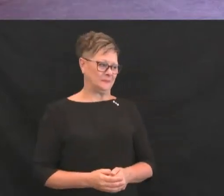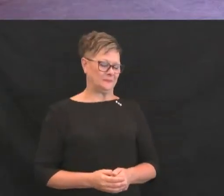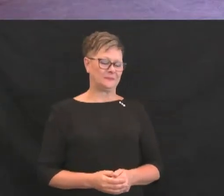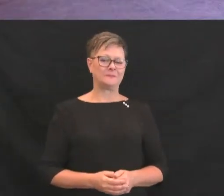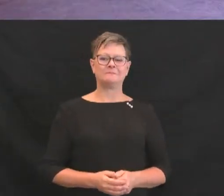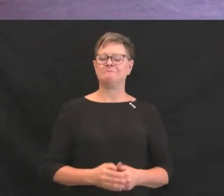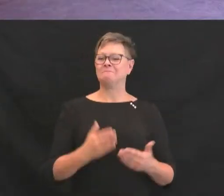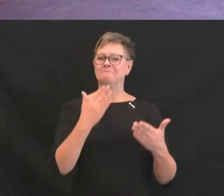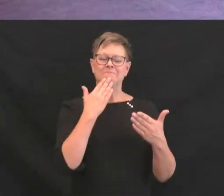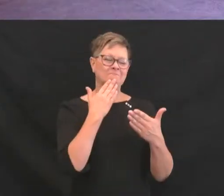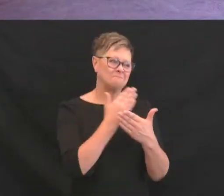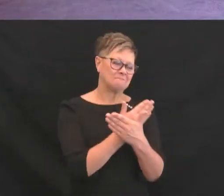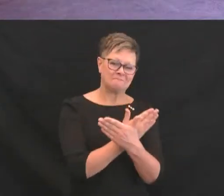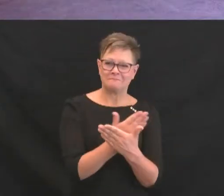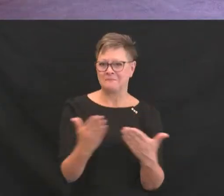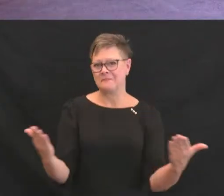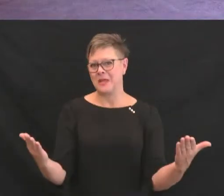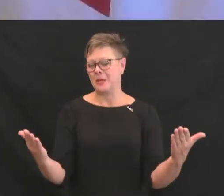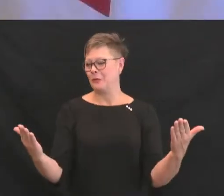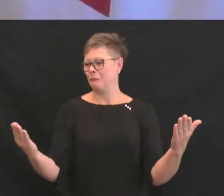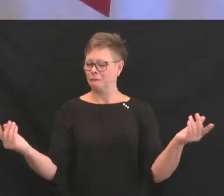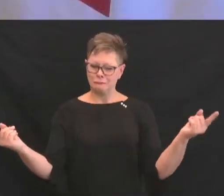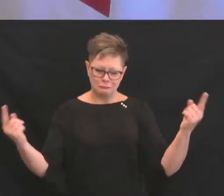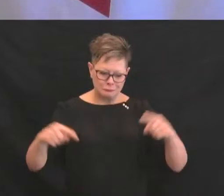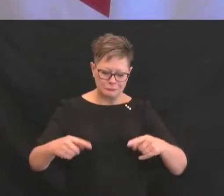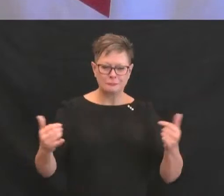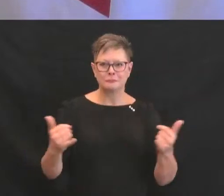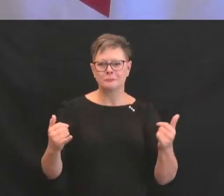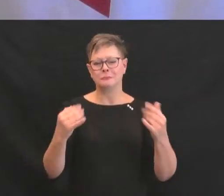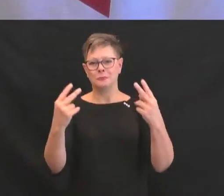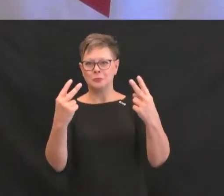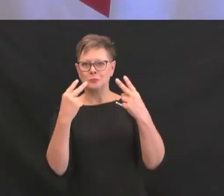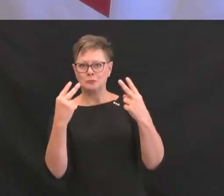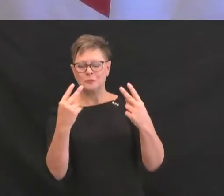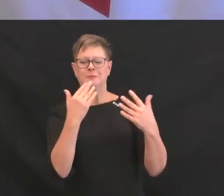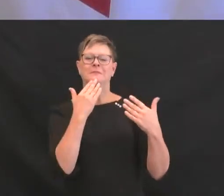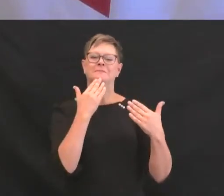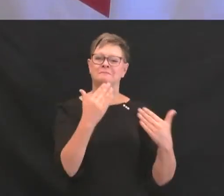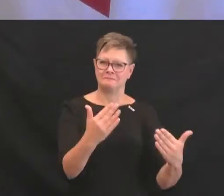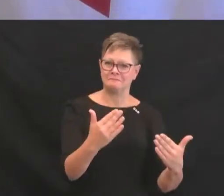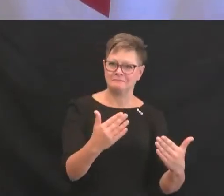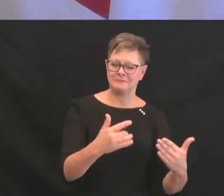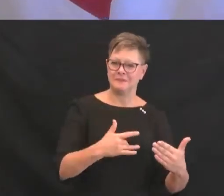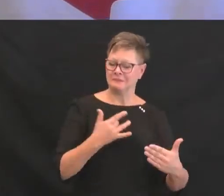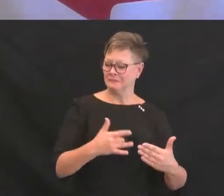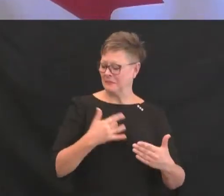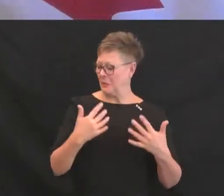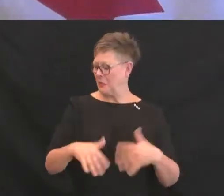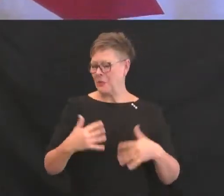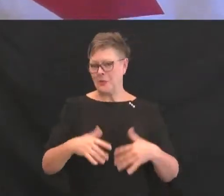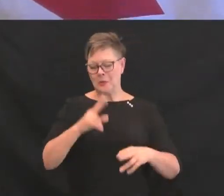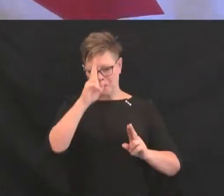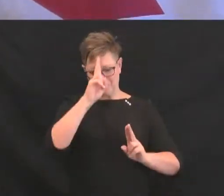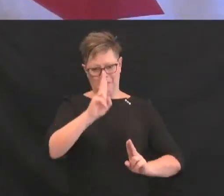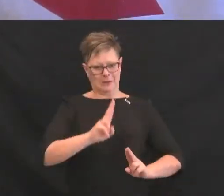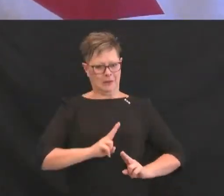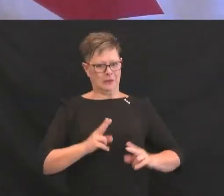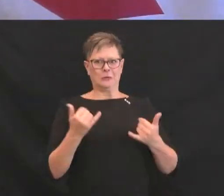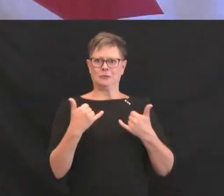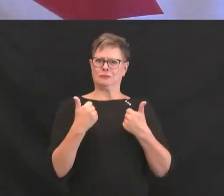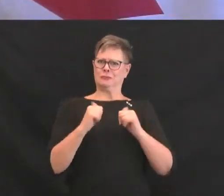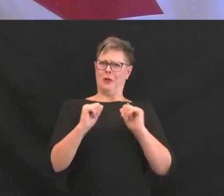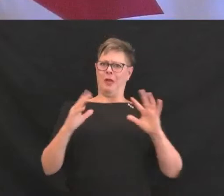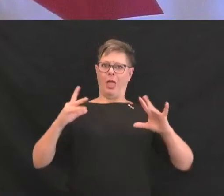Well, thank you all for joining us today. I'm left with the unenviable task of trying to sum this all